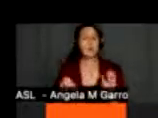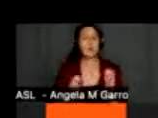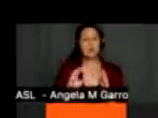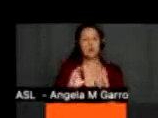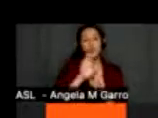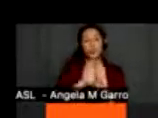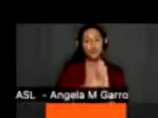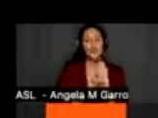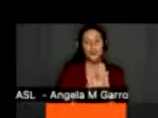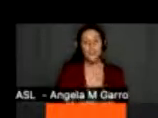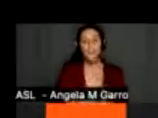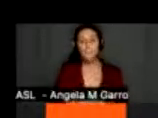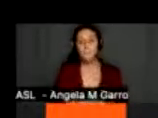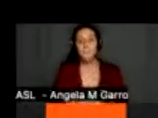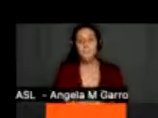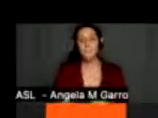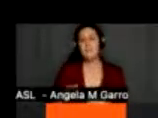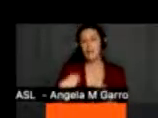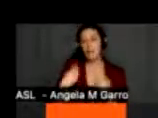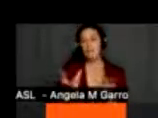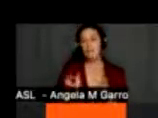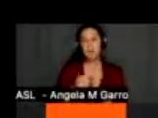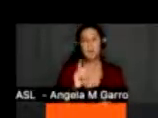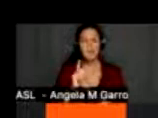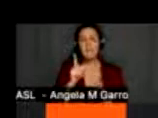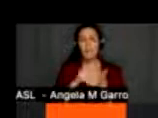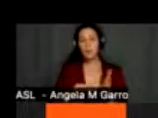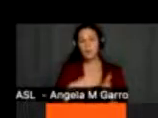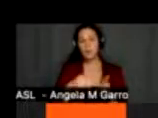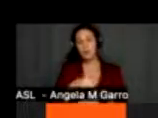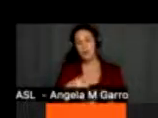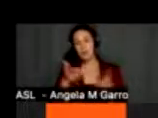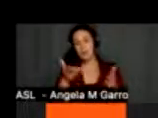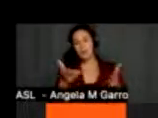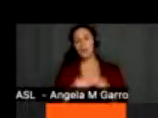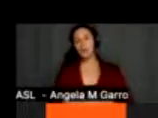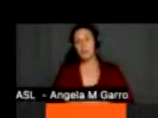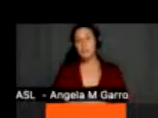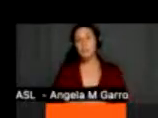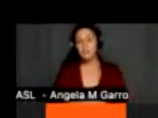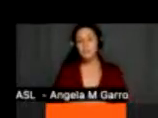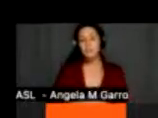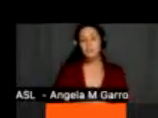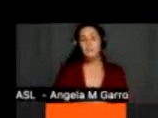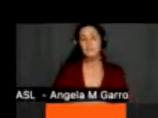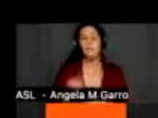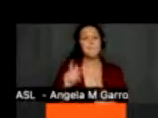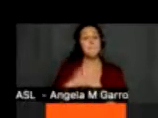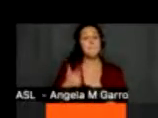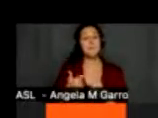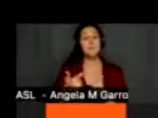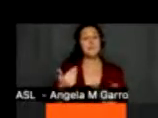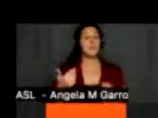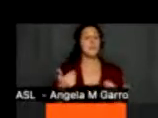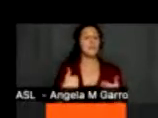Give you a minute to just sort of take a look at what's bulleted there. And then we had